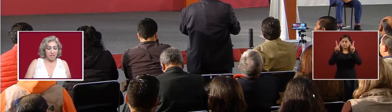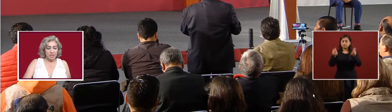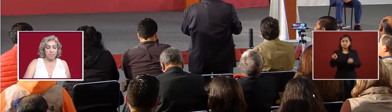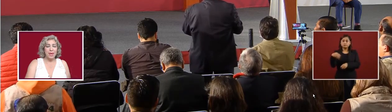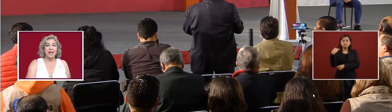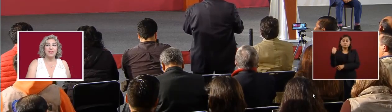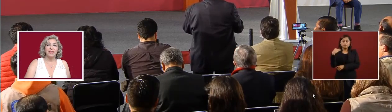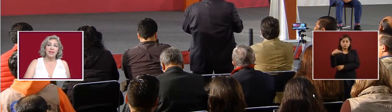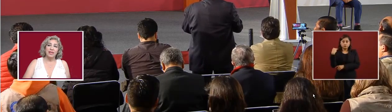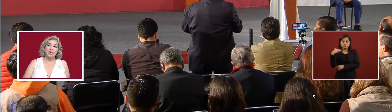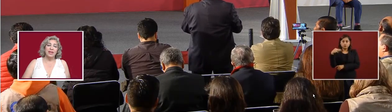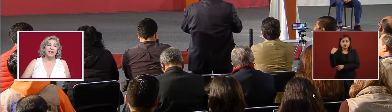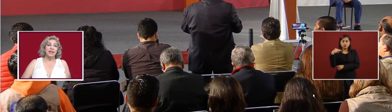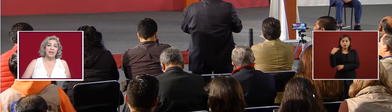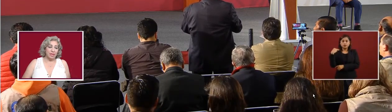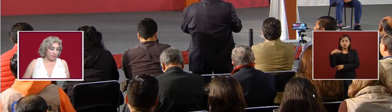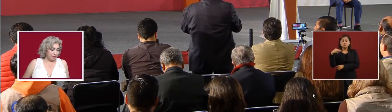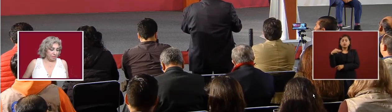regarding the matter